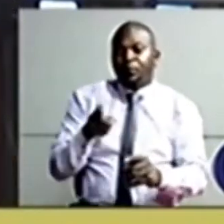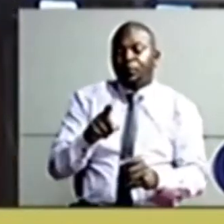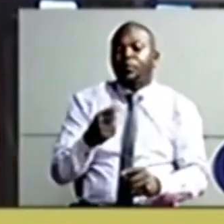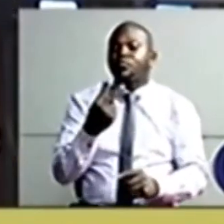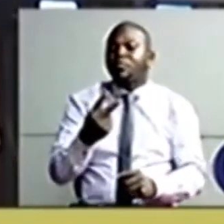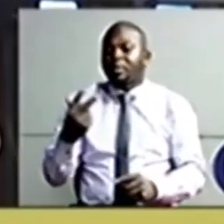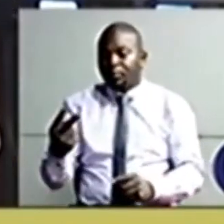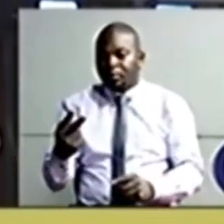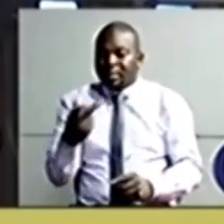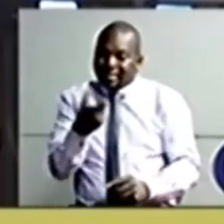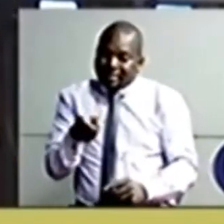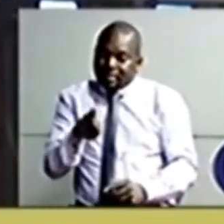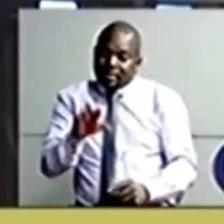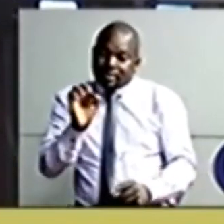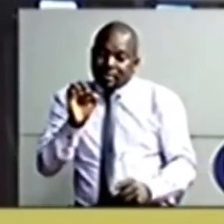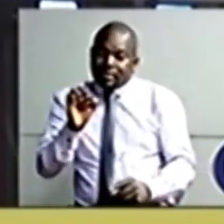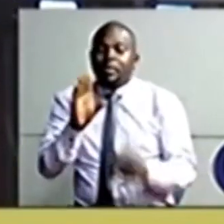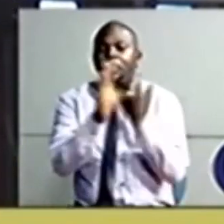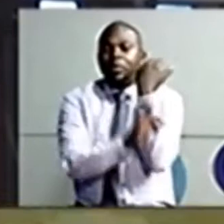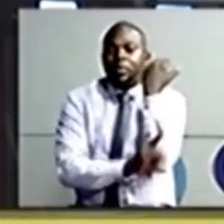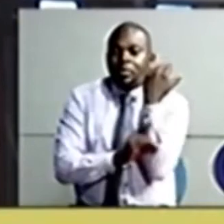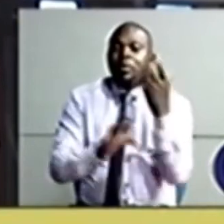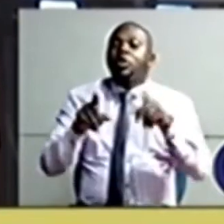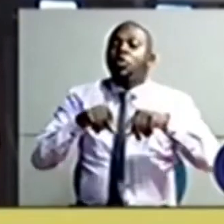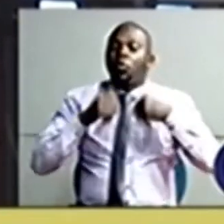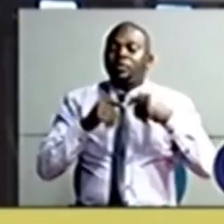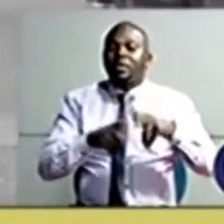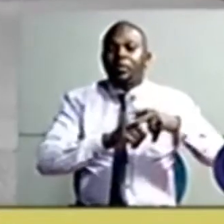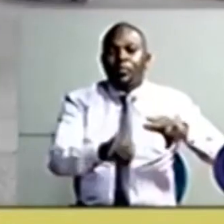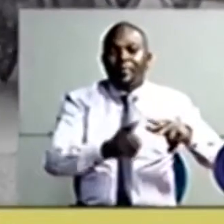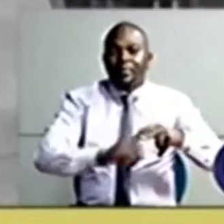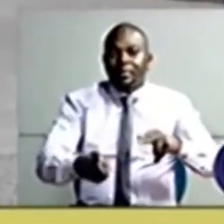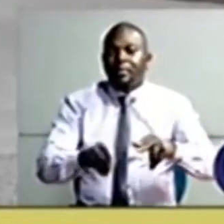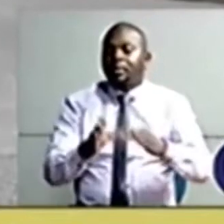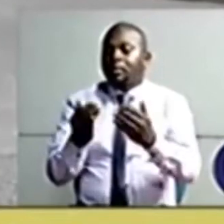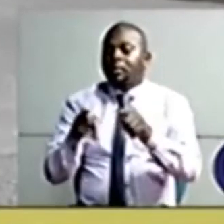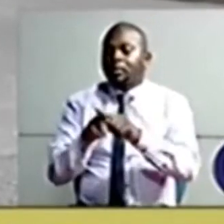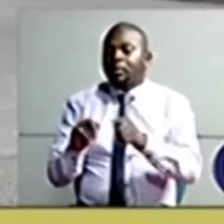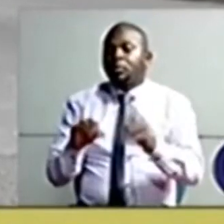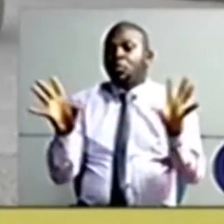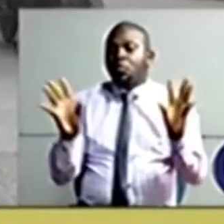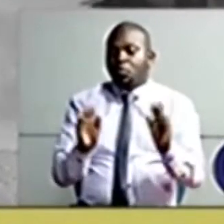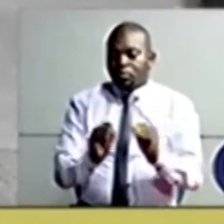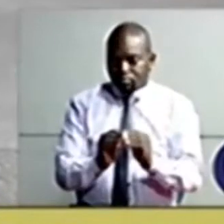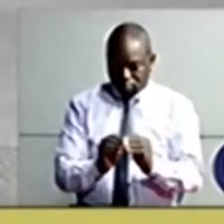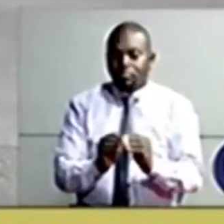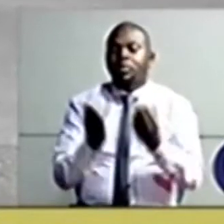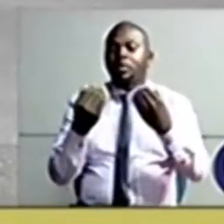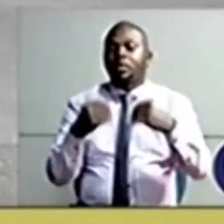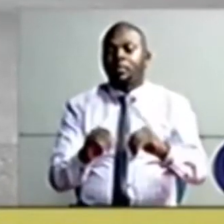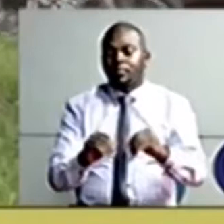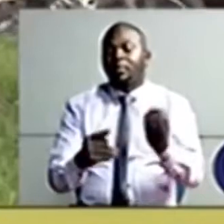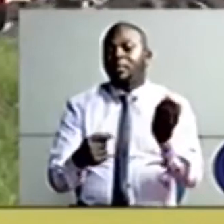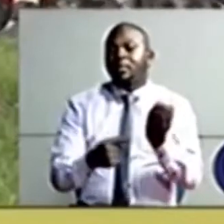an additional 8 districts hosting refugees. The performance in the concluded phase enabled